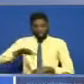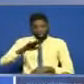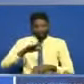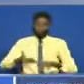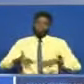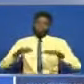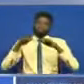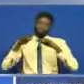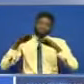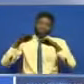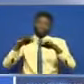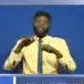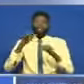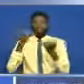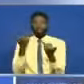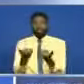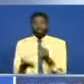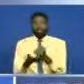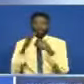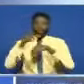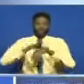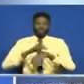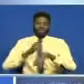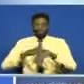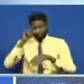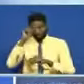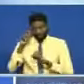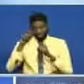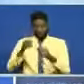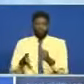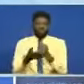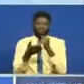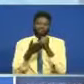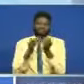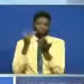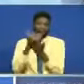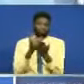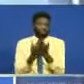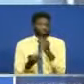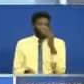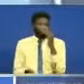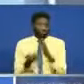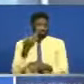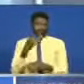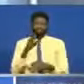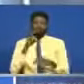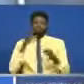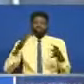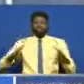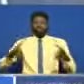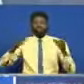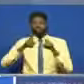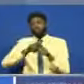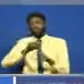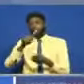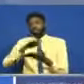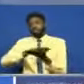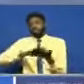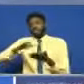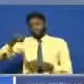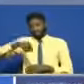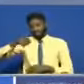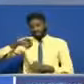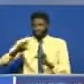affected families. The aid comes as a separate initiative was launched to provide water tanks and other basic needs to families displaced by